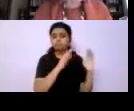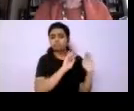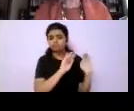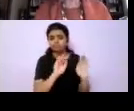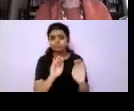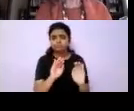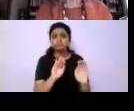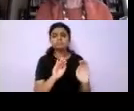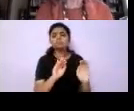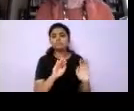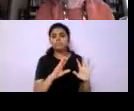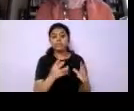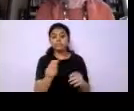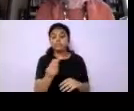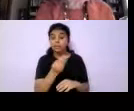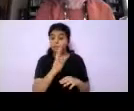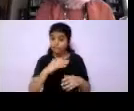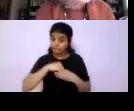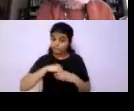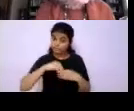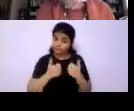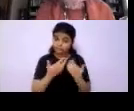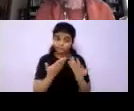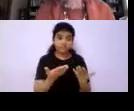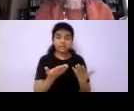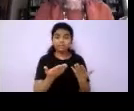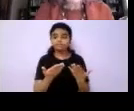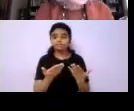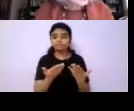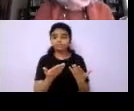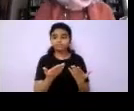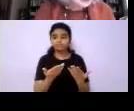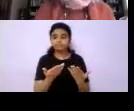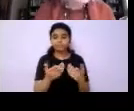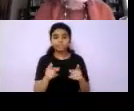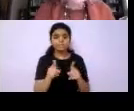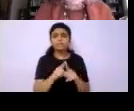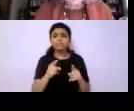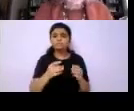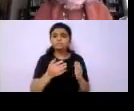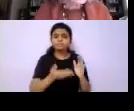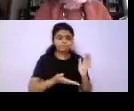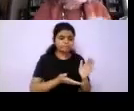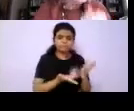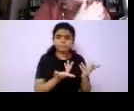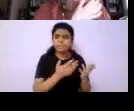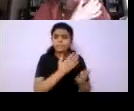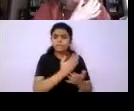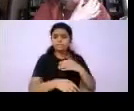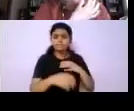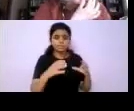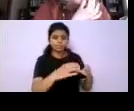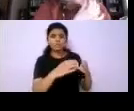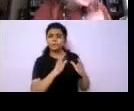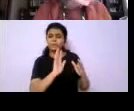be self-determining requires increased, not reduced, expenditures.